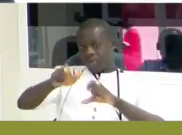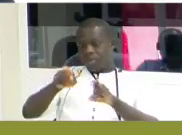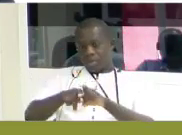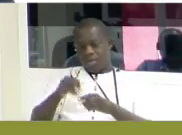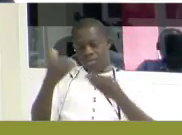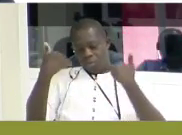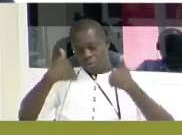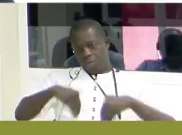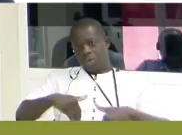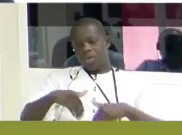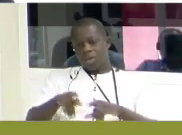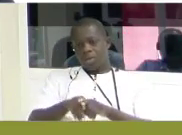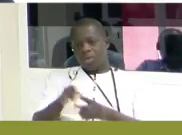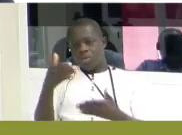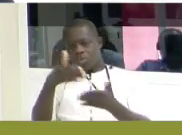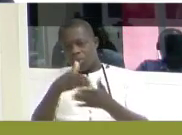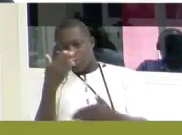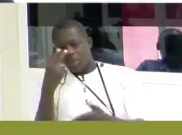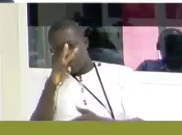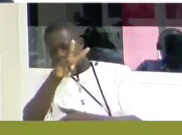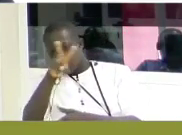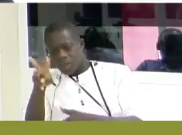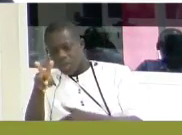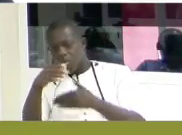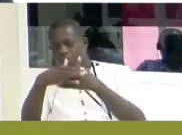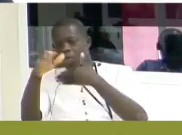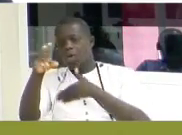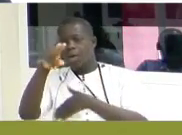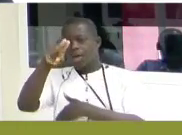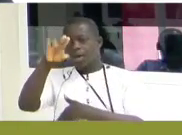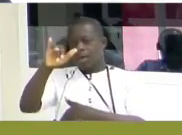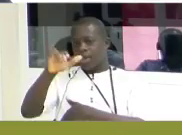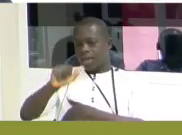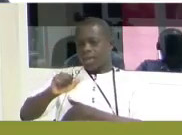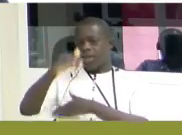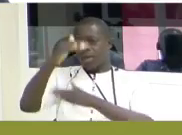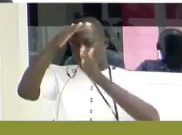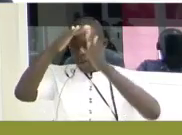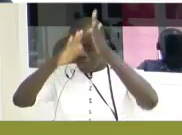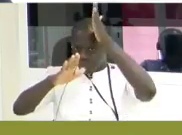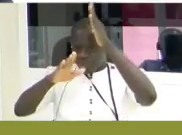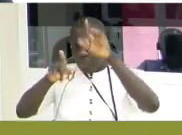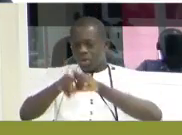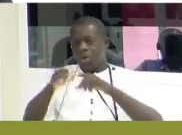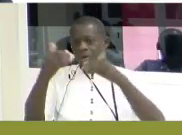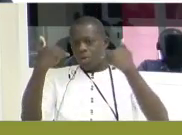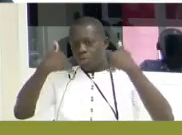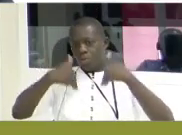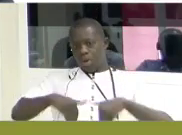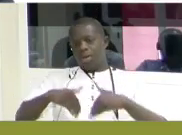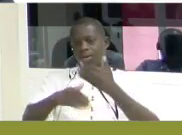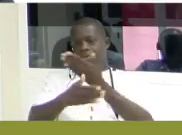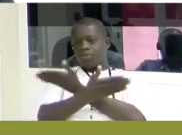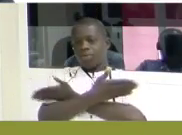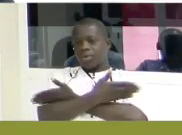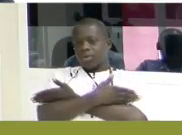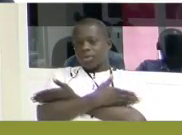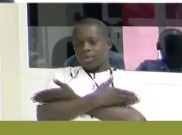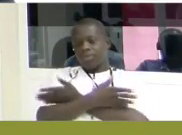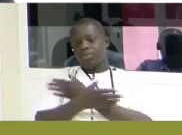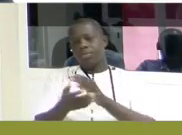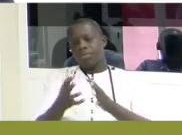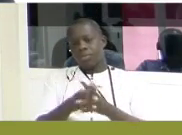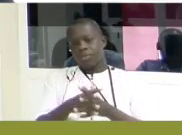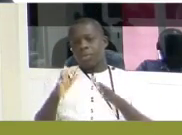I got to that point, I saw a lot of NIA officials, a lot of soldiers at the State House wearing our shirts. So